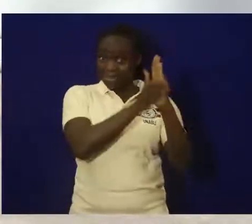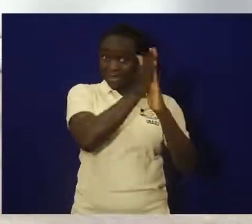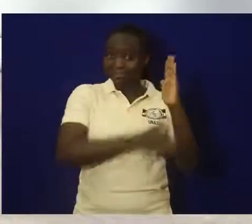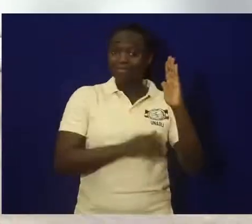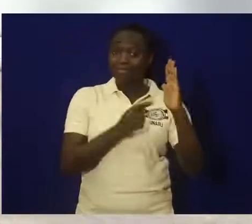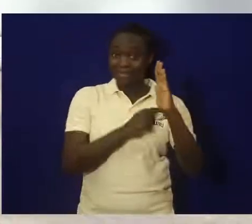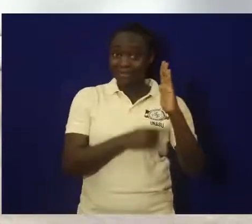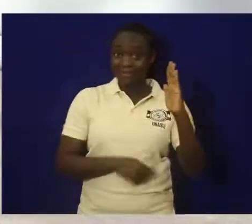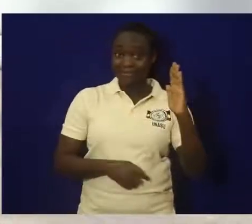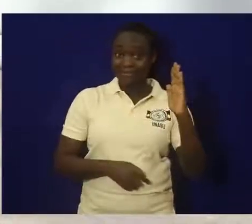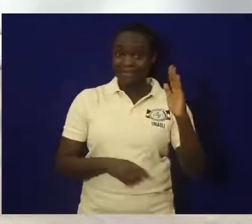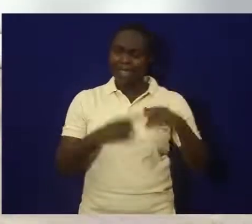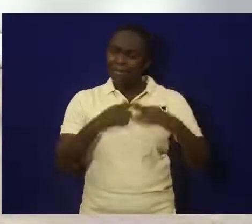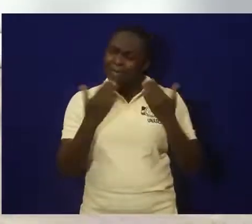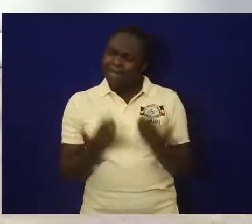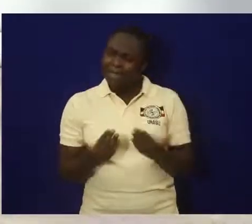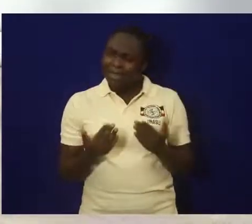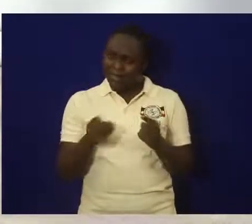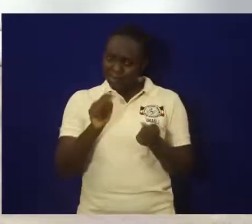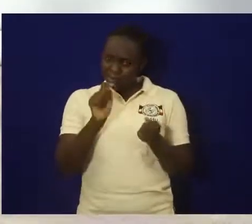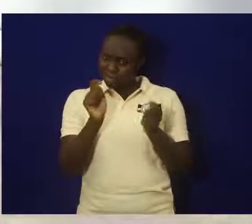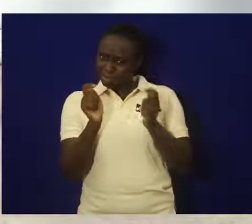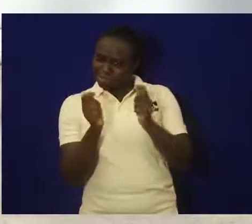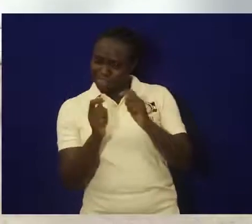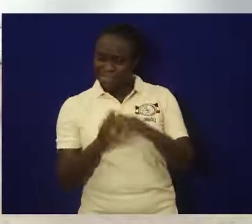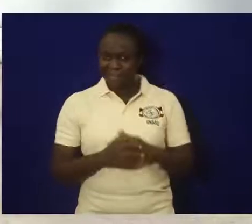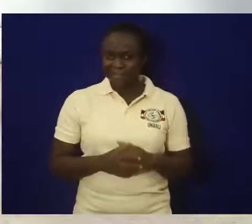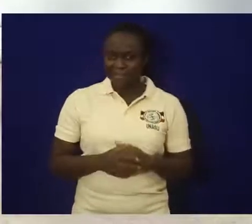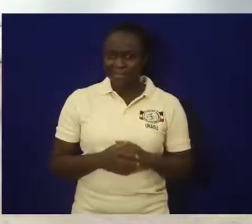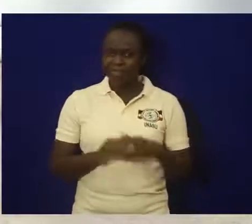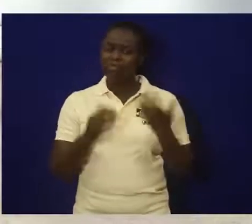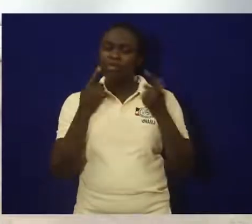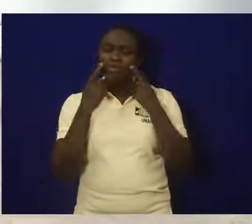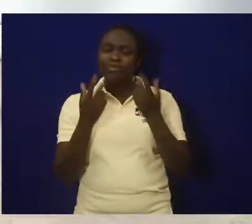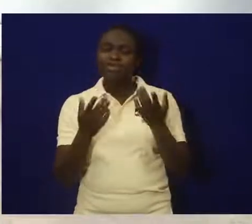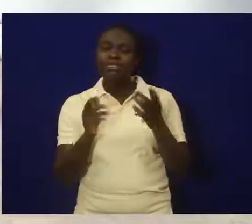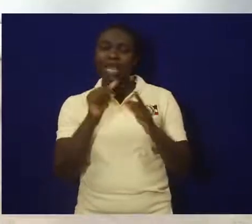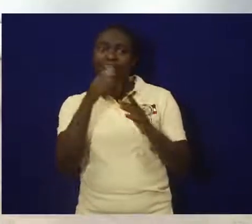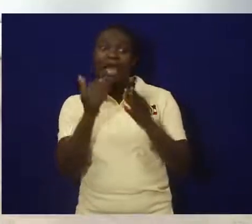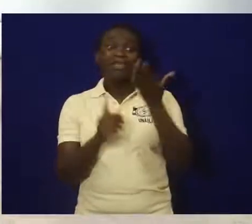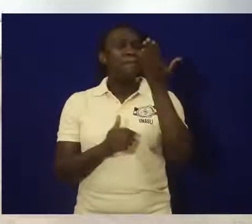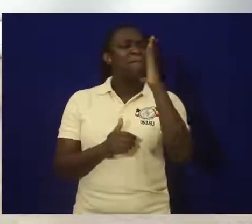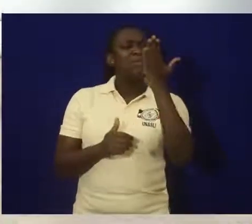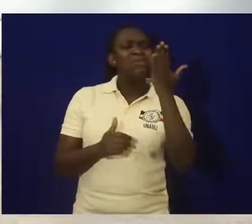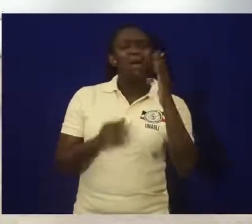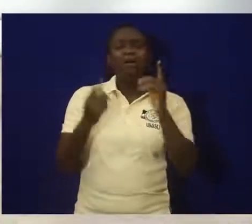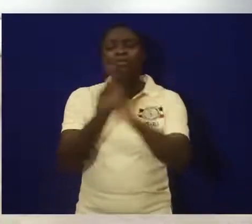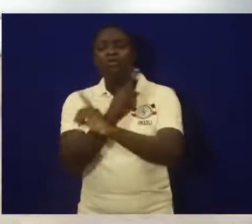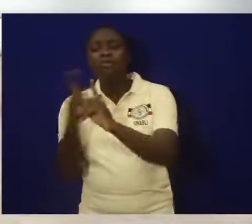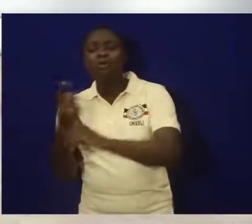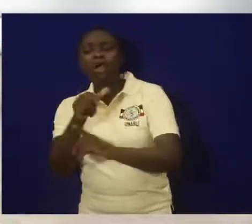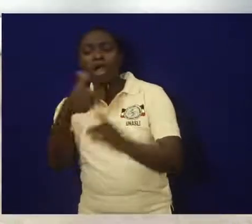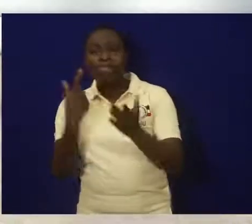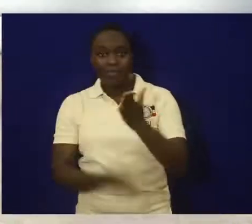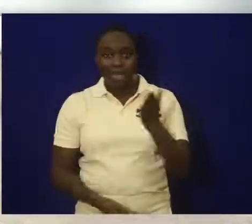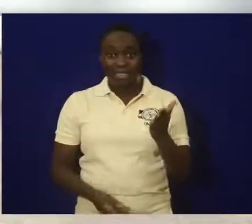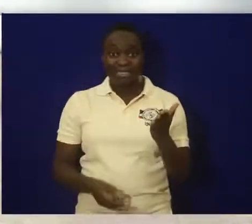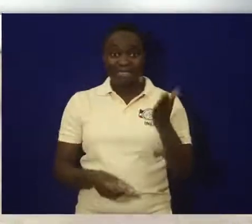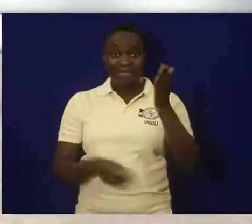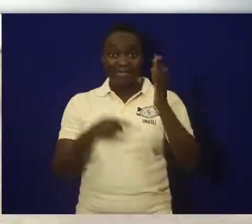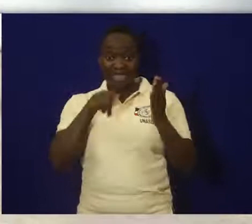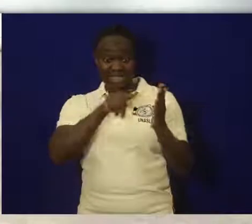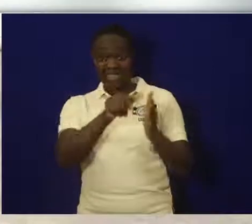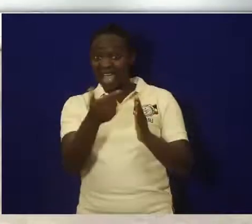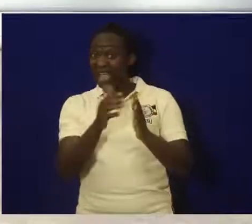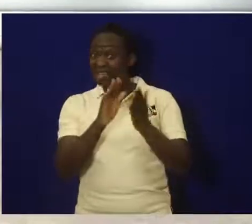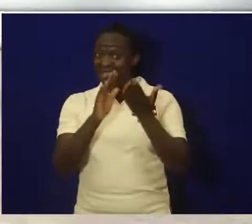Now, we are going to change a bit and look at another type of mirrors.